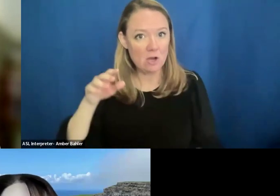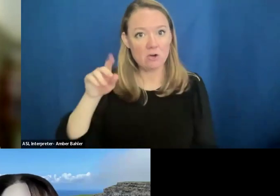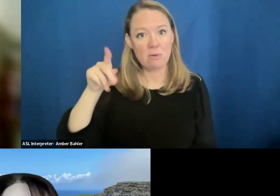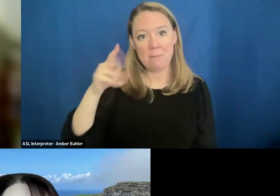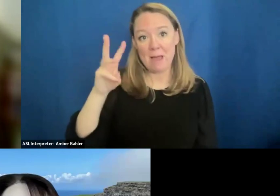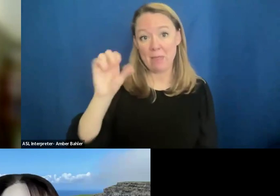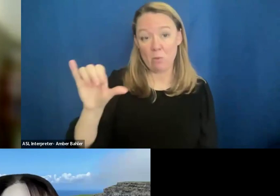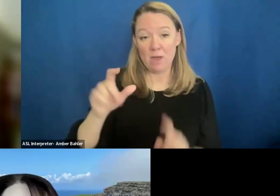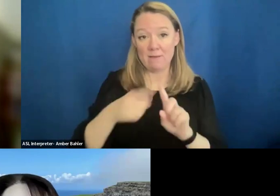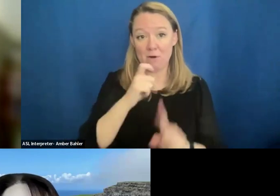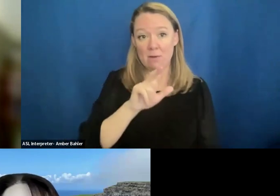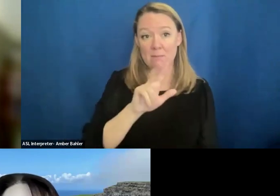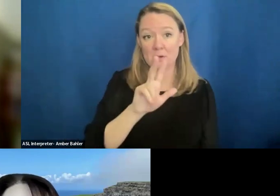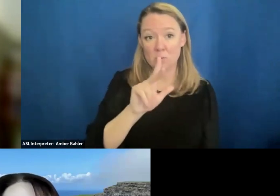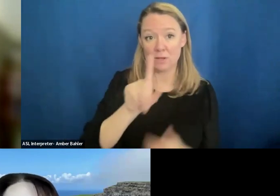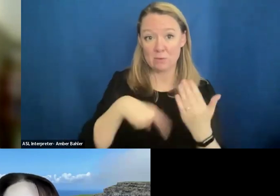that